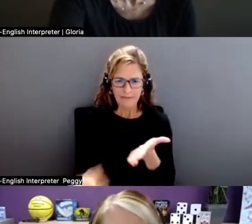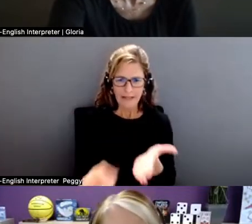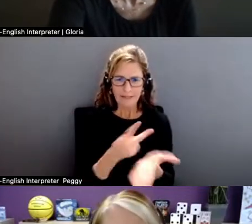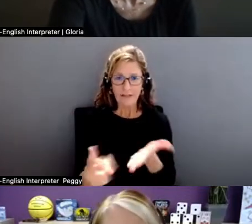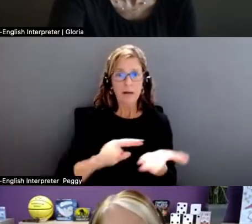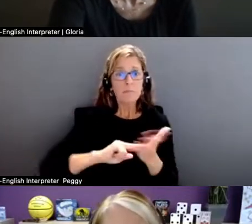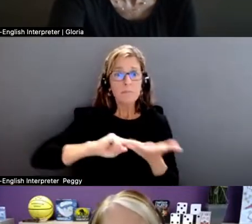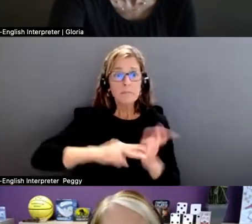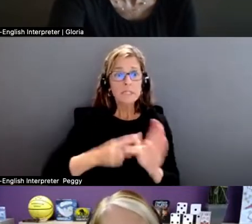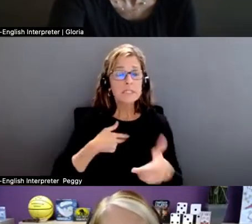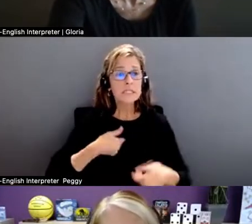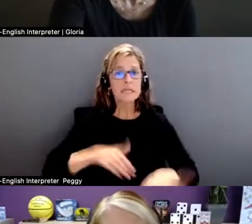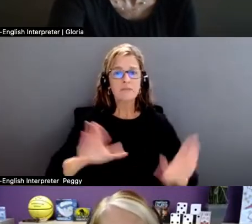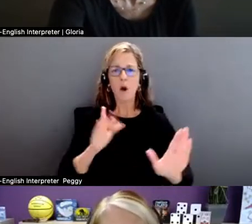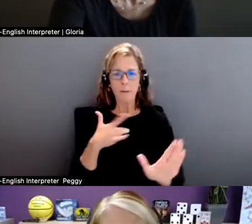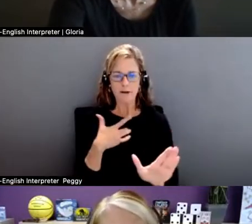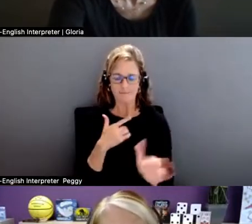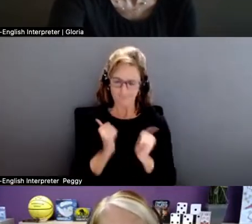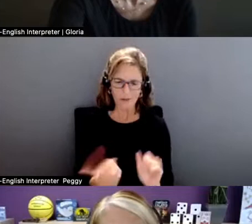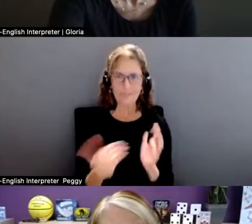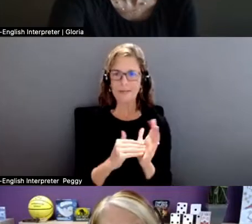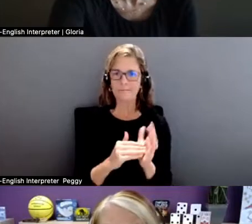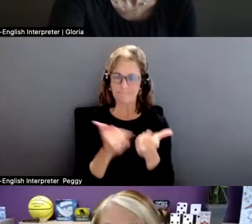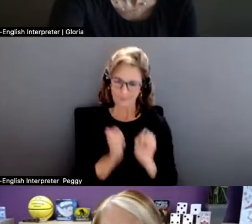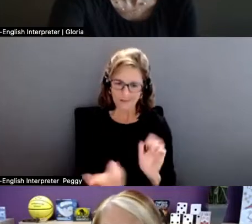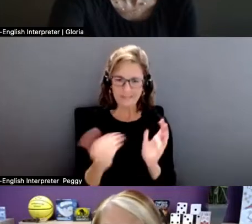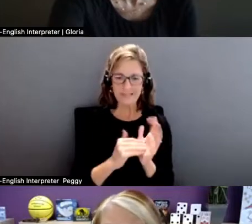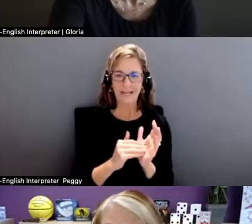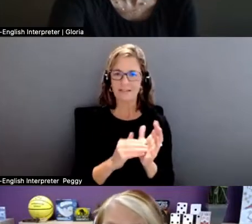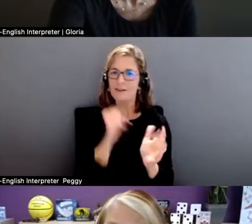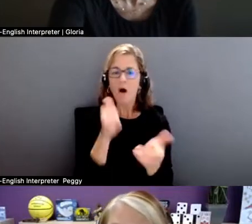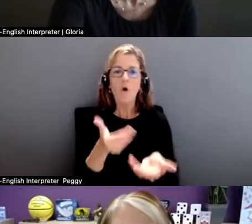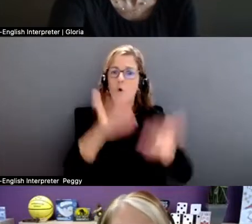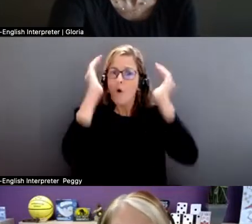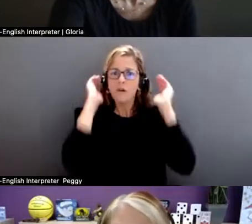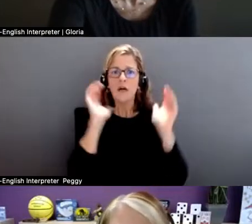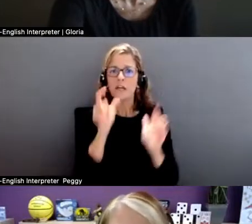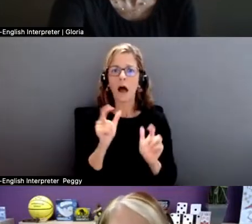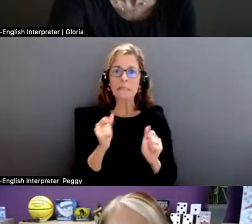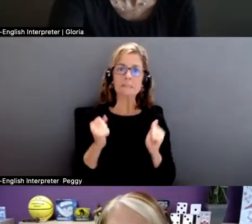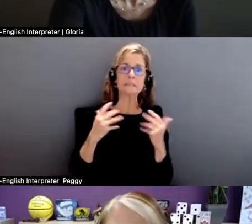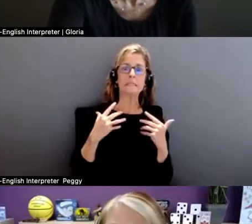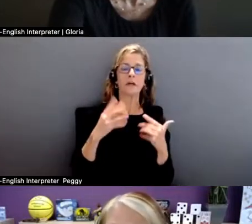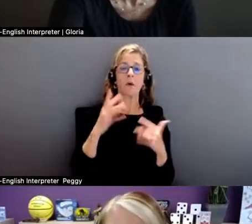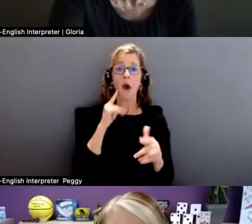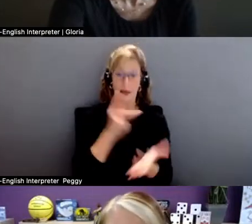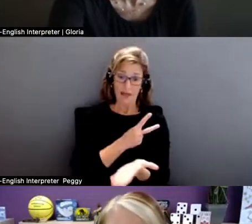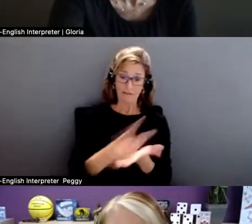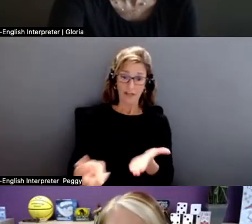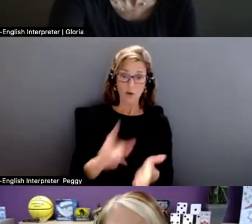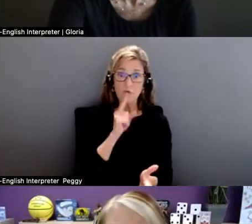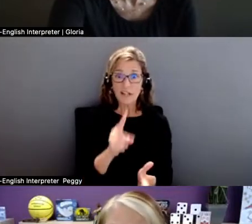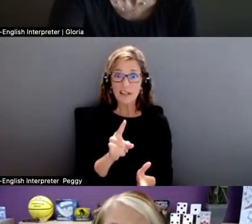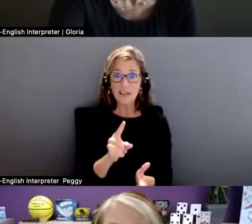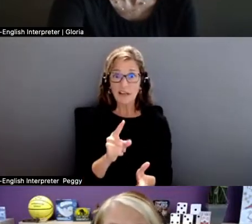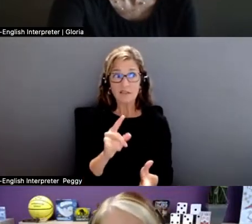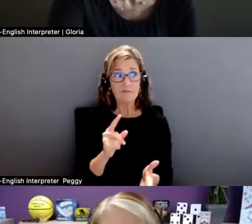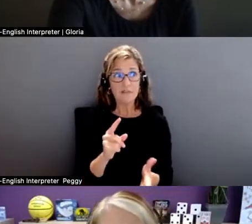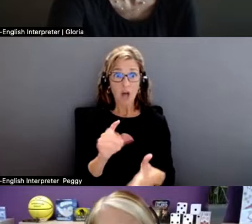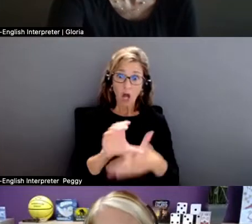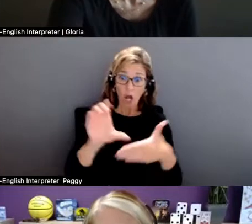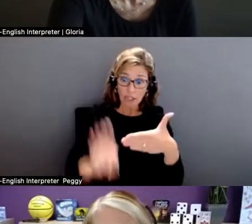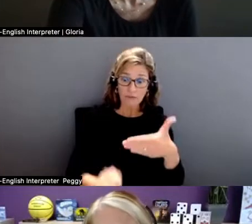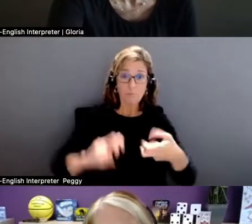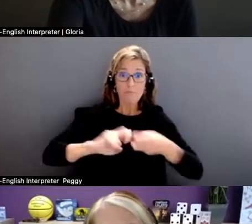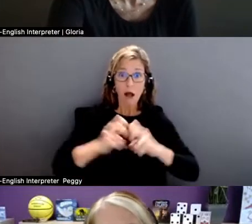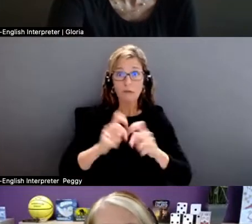challenge. Perhaps because, in part, if we fail, there are no lasting consequences. But being brave